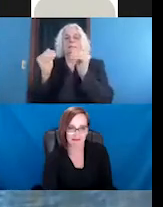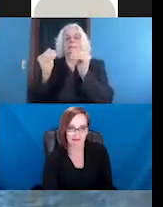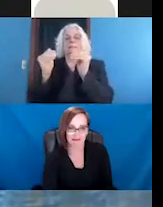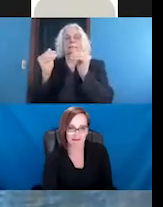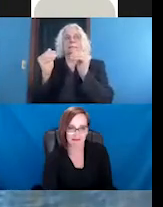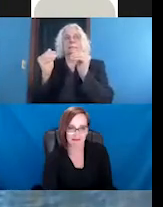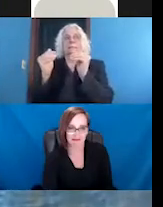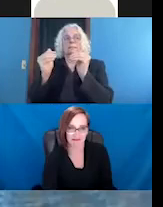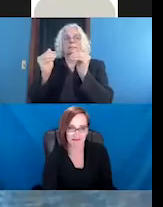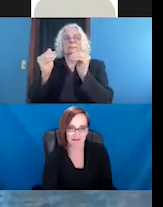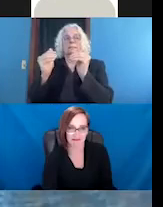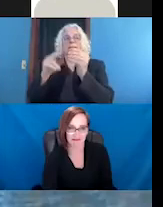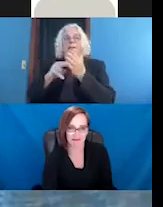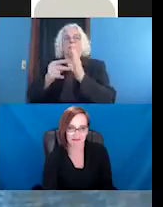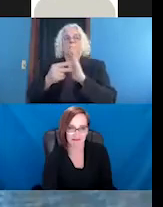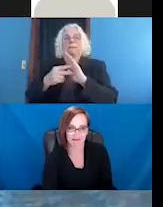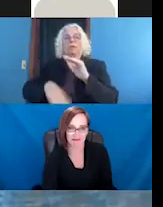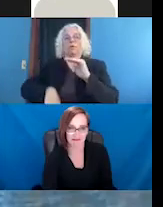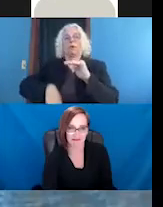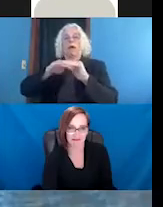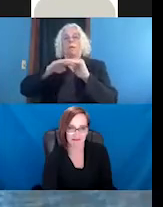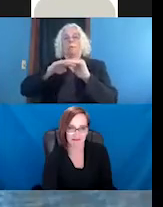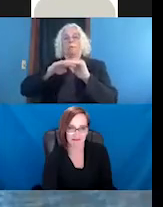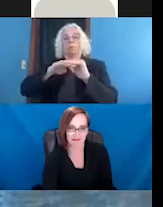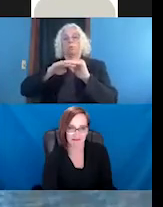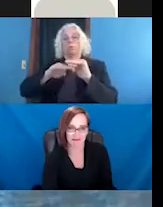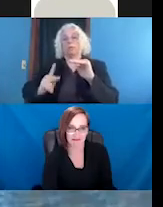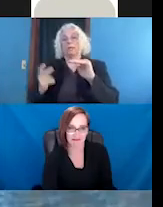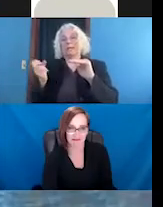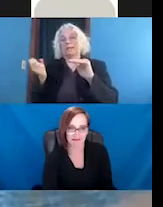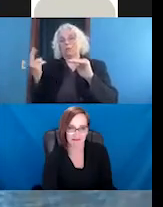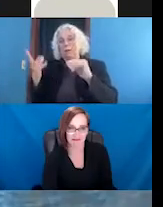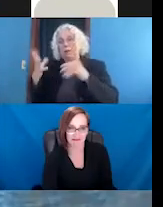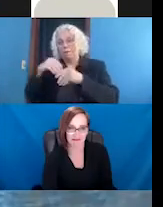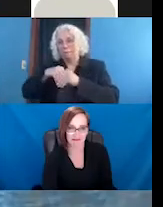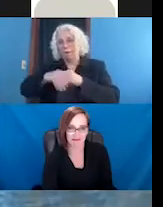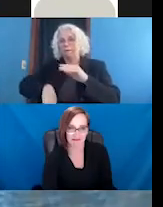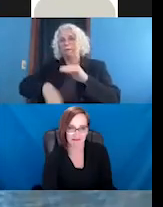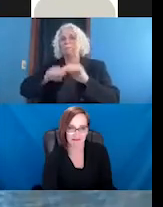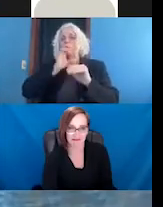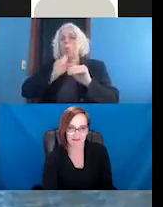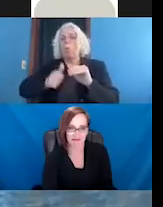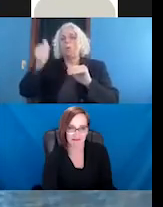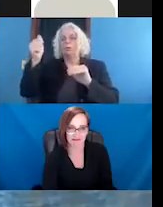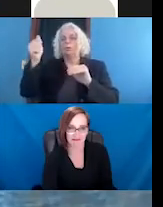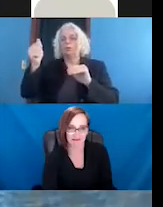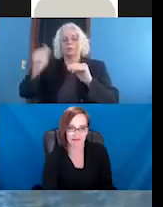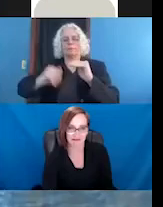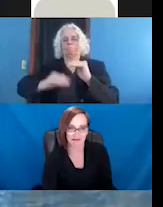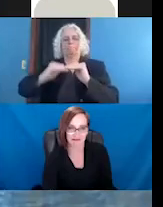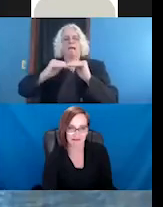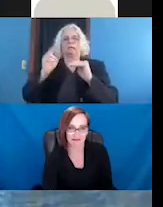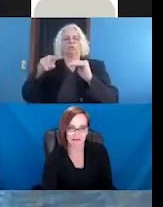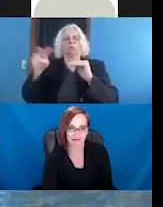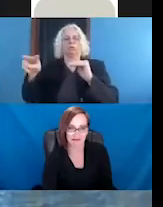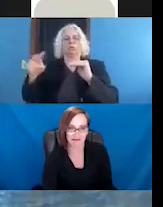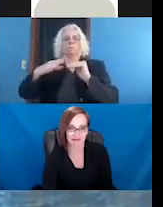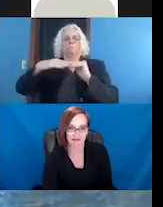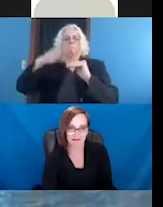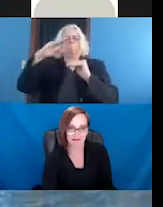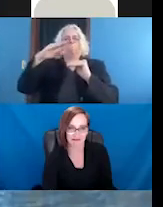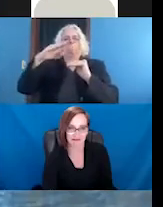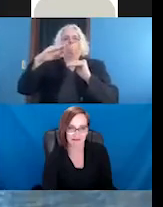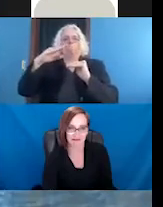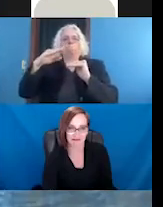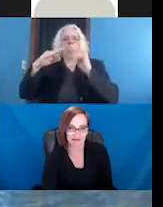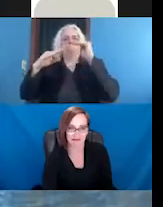young people have the jurisdiction of the K-12 or the secondary system, and we could eliminate the extent to which